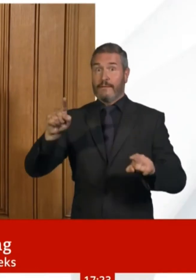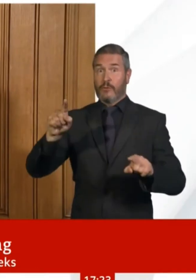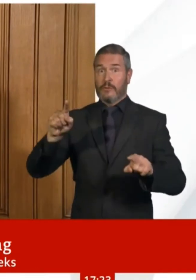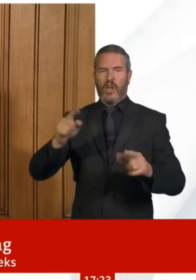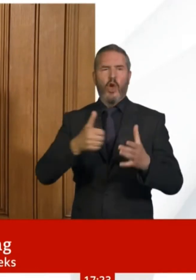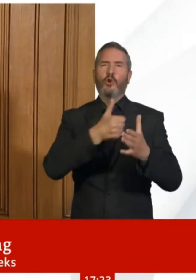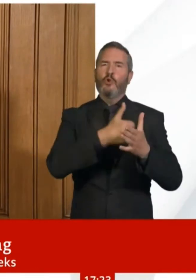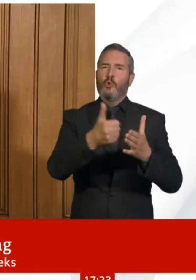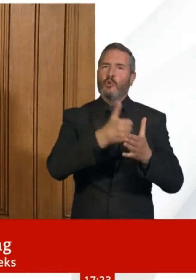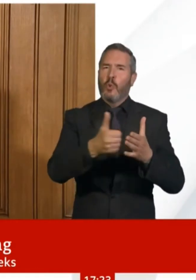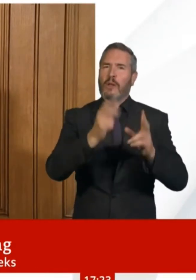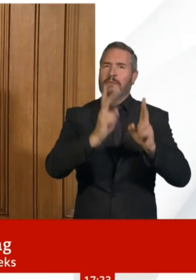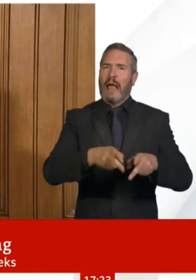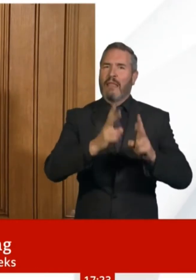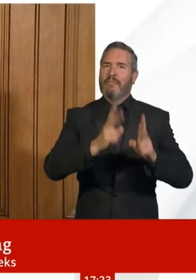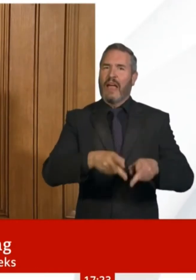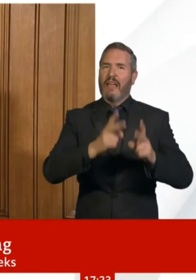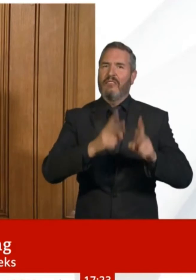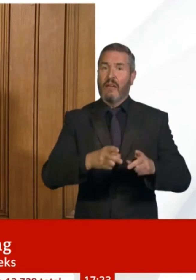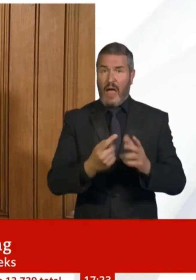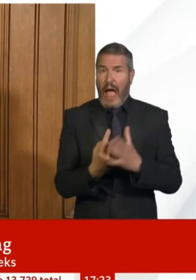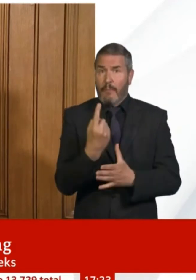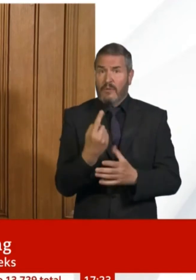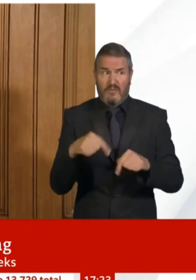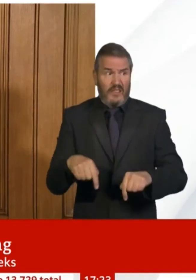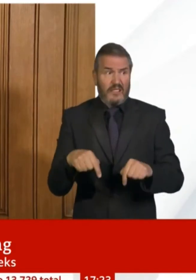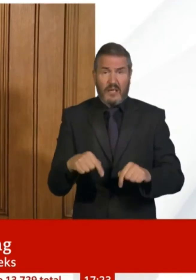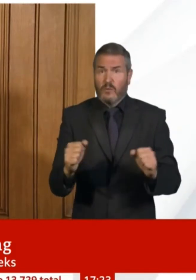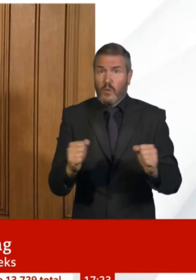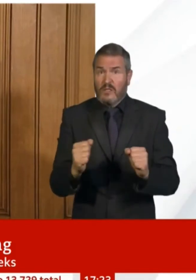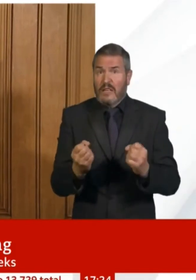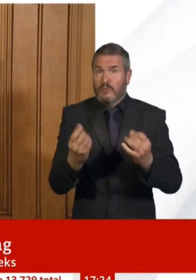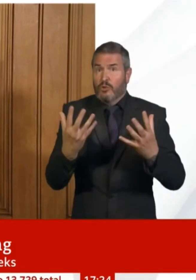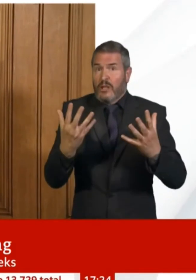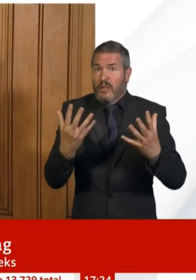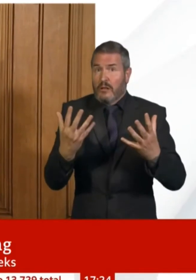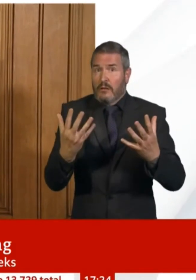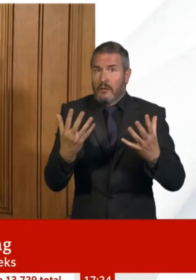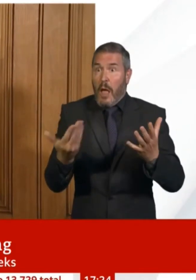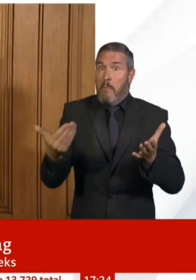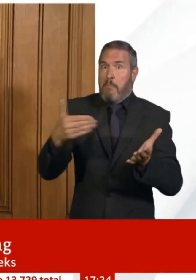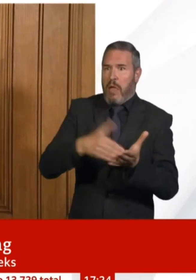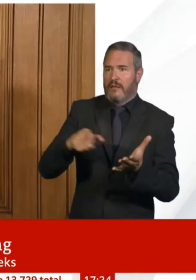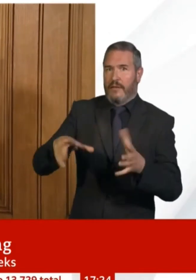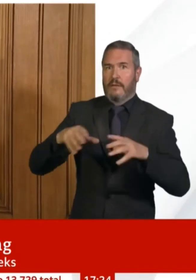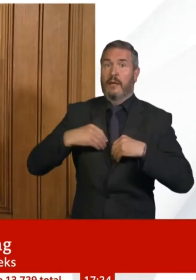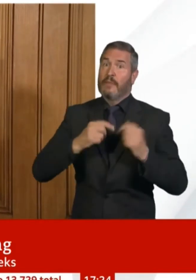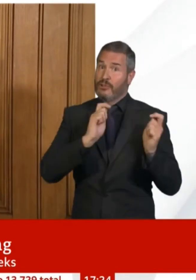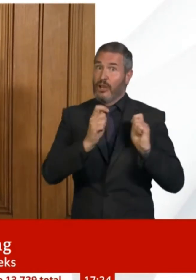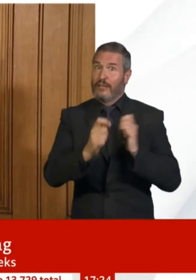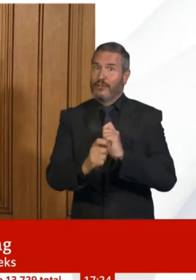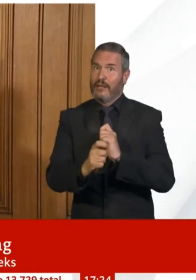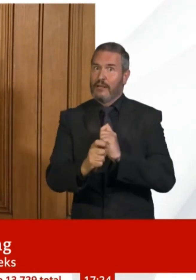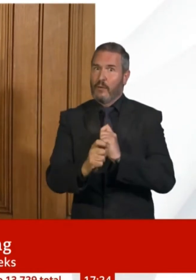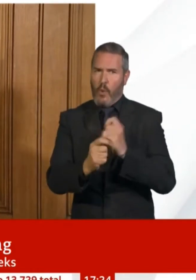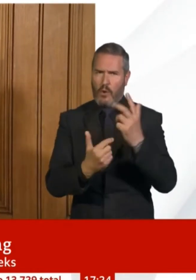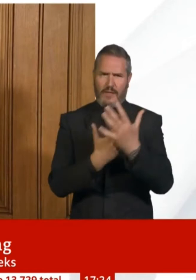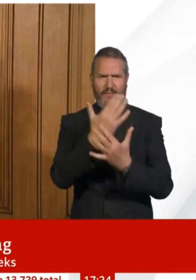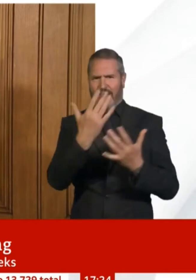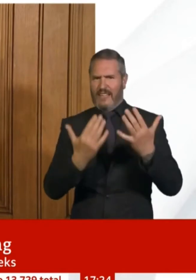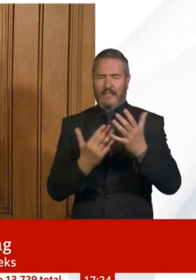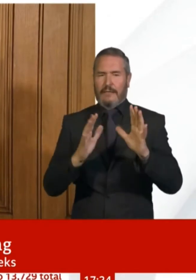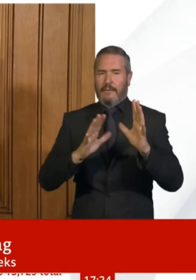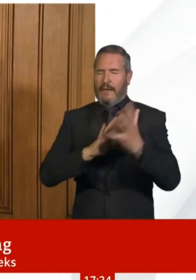the normal death rate, sadly, at this time of year, and what we've got at the moment. And that's been changing over time. And there are